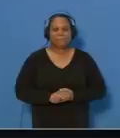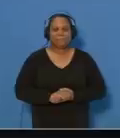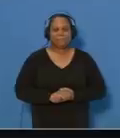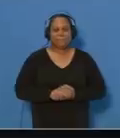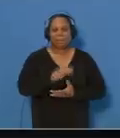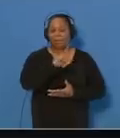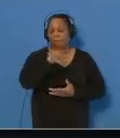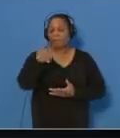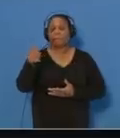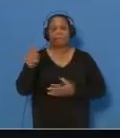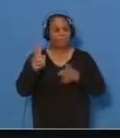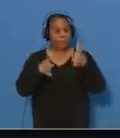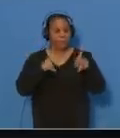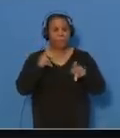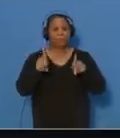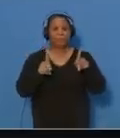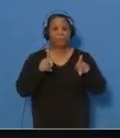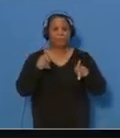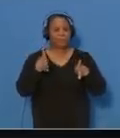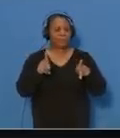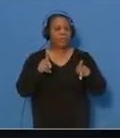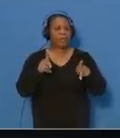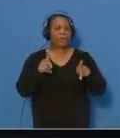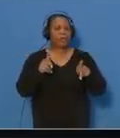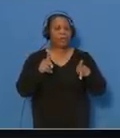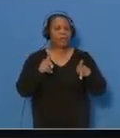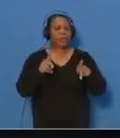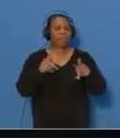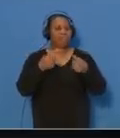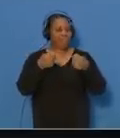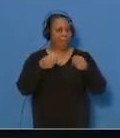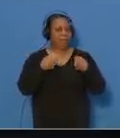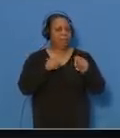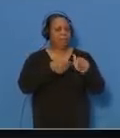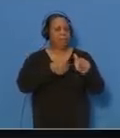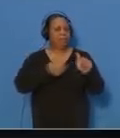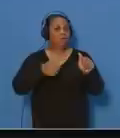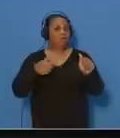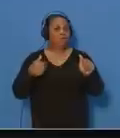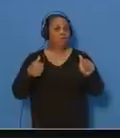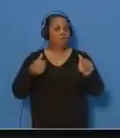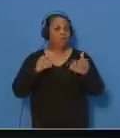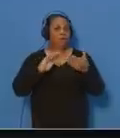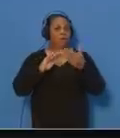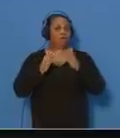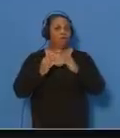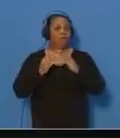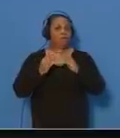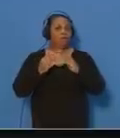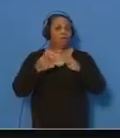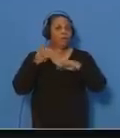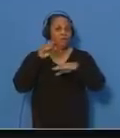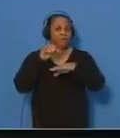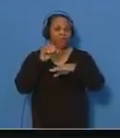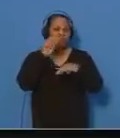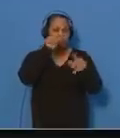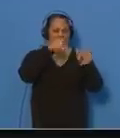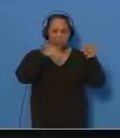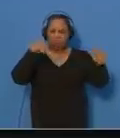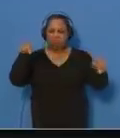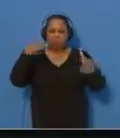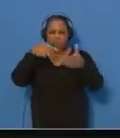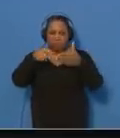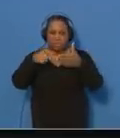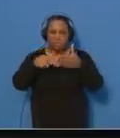for those persons who are attempting to avoid community advisory points by traveling